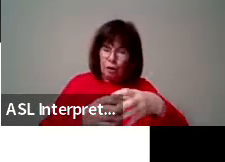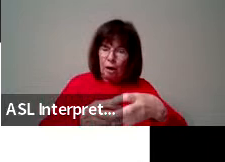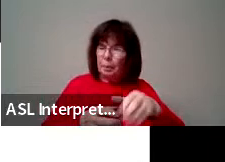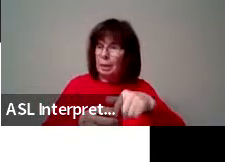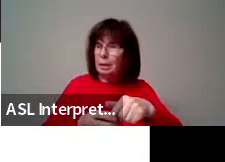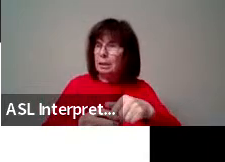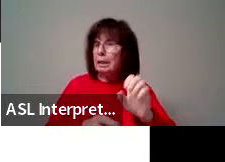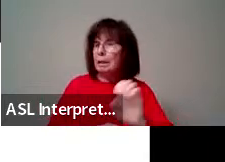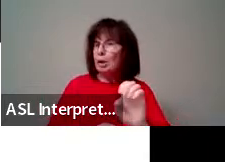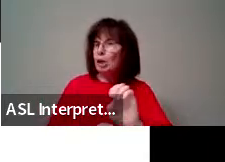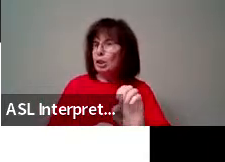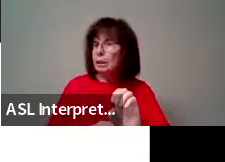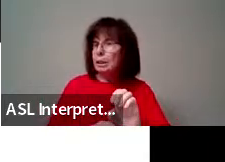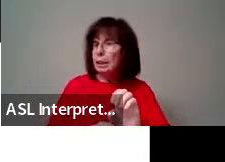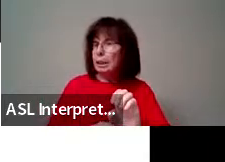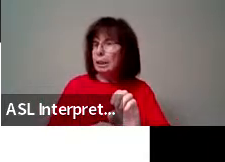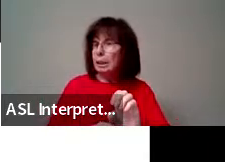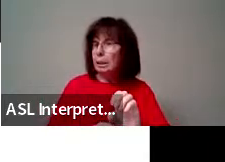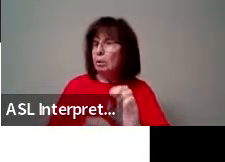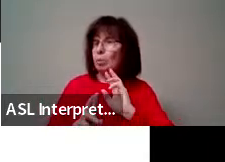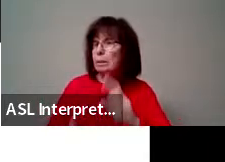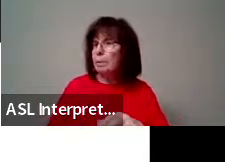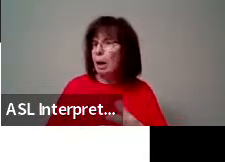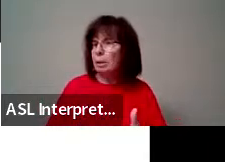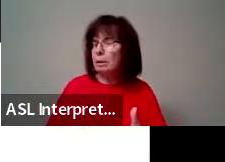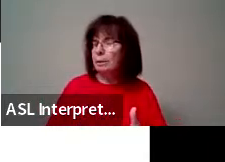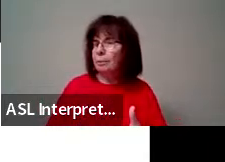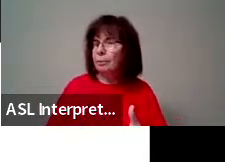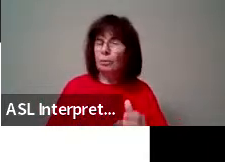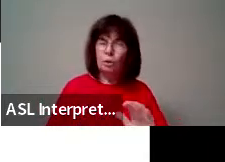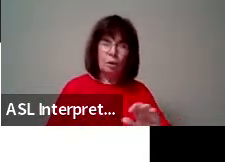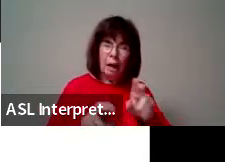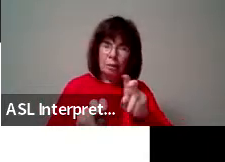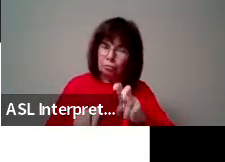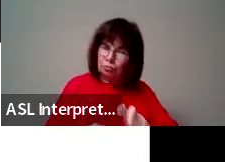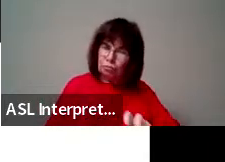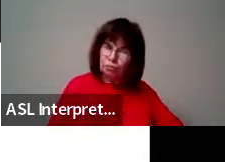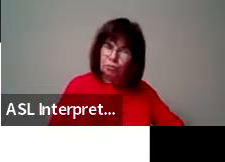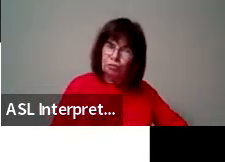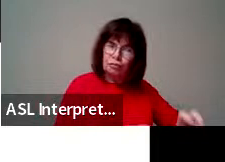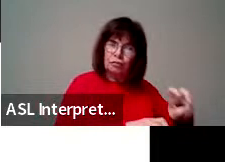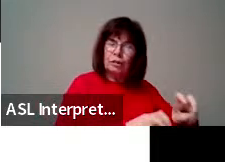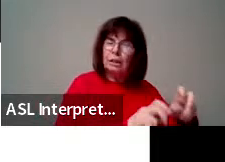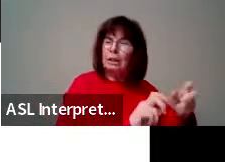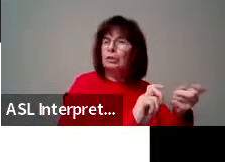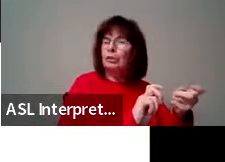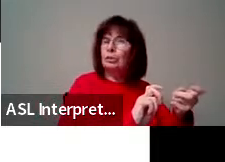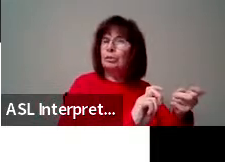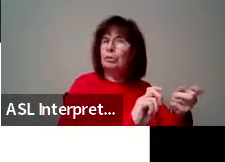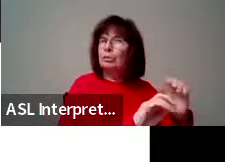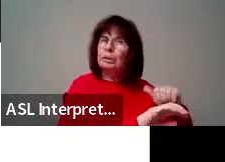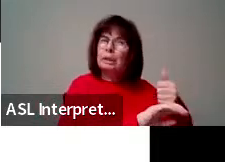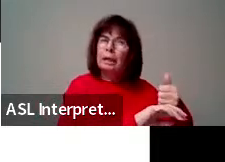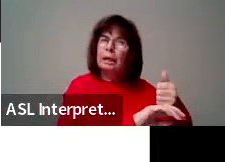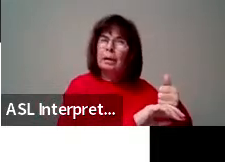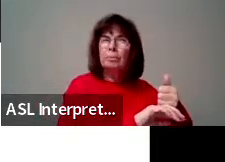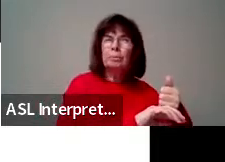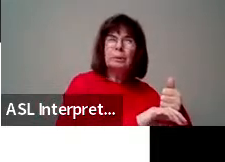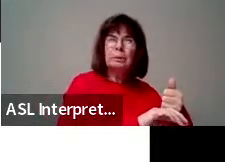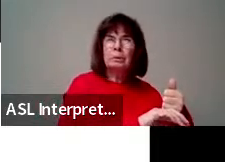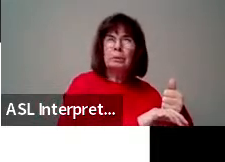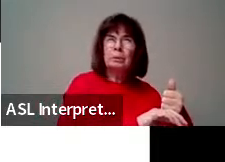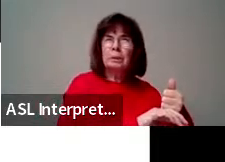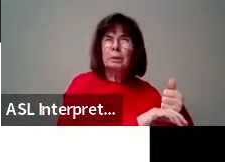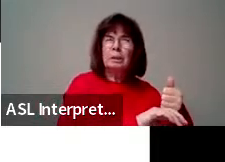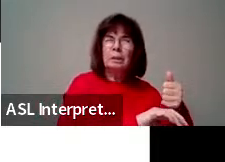emergency response to setting up something that receives and sets us up